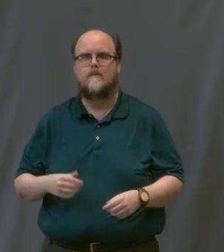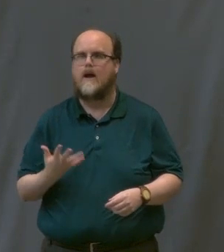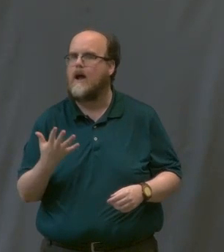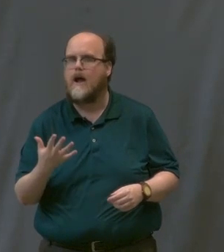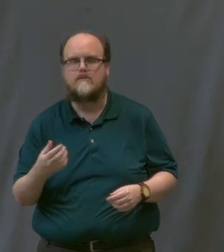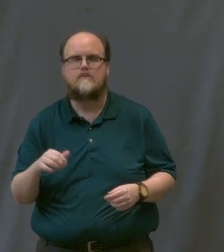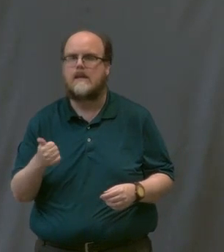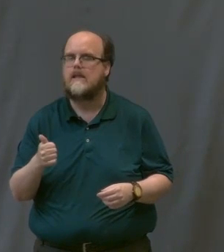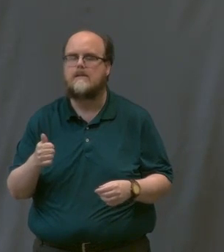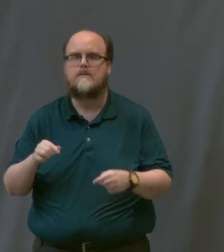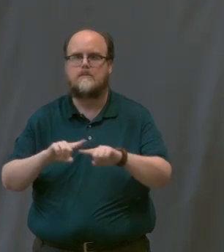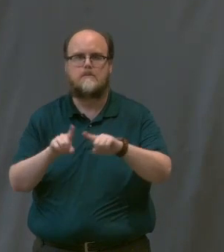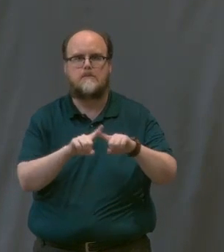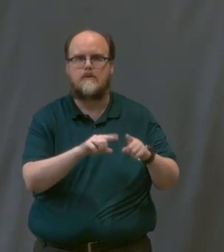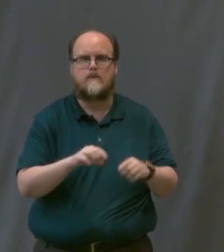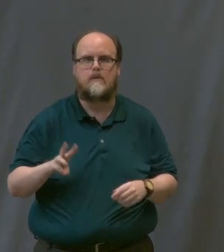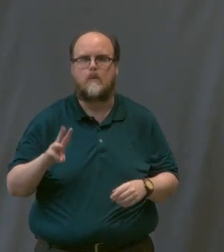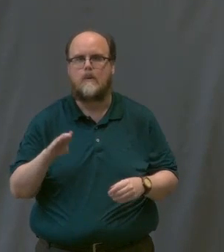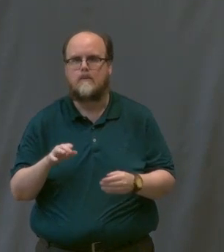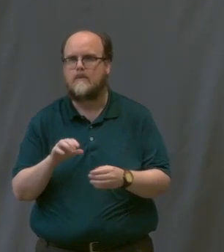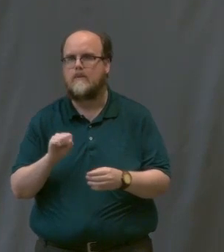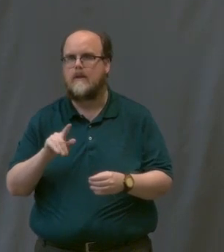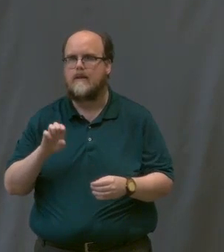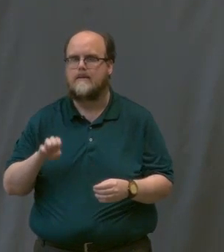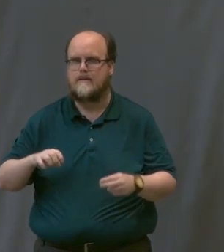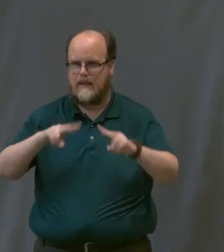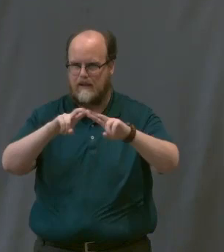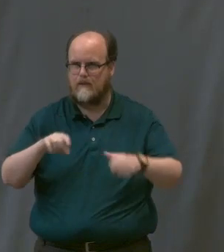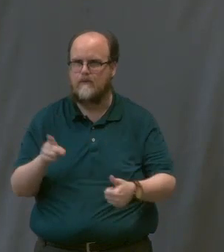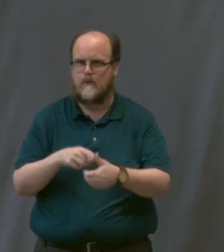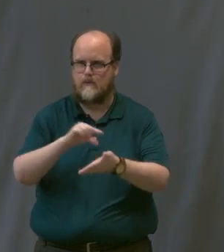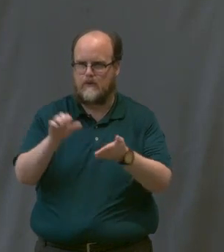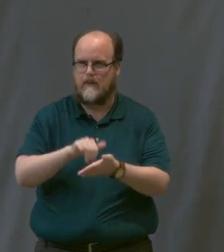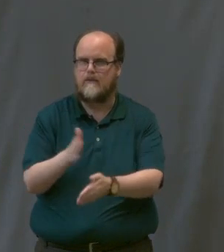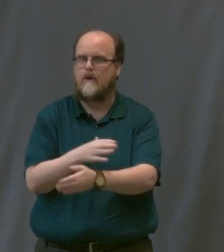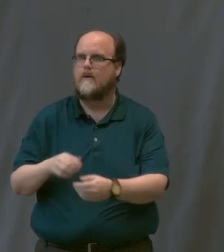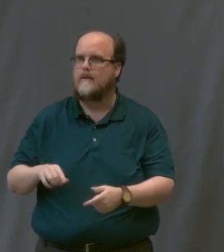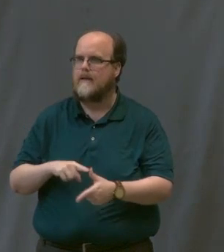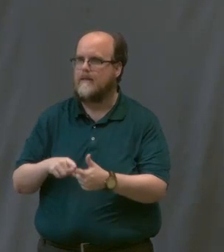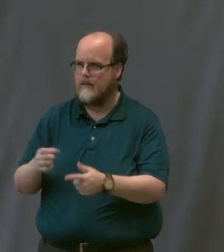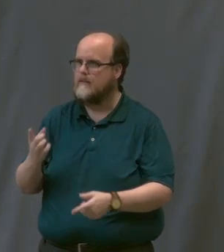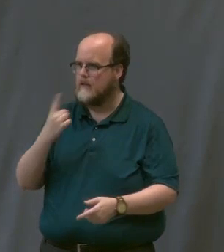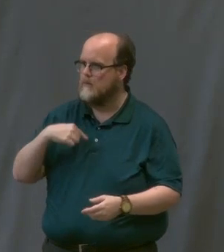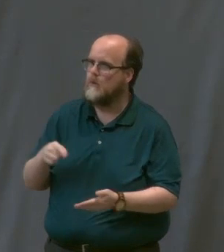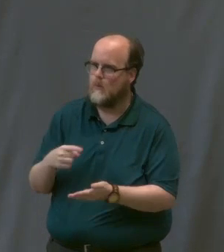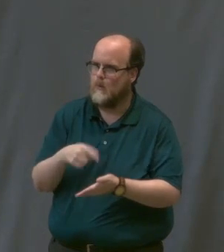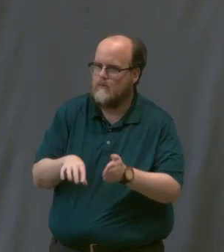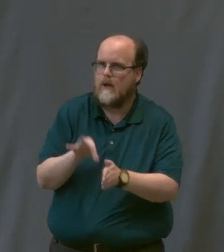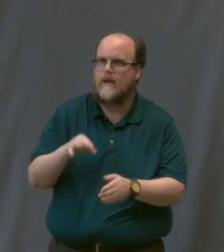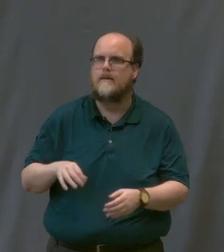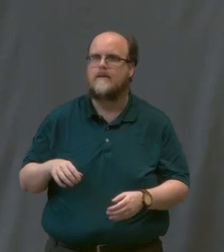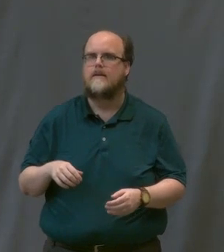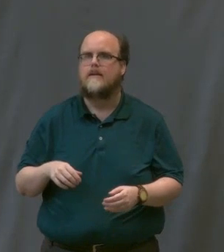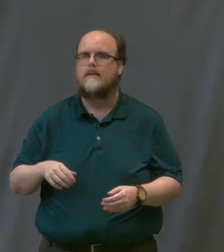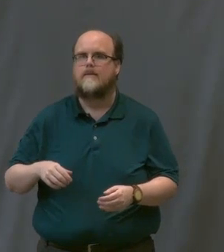websites. Analyze the first stanza of this song and then come back and tell me what you find. The song is Rock